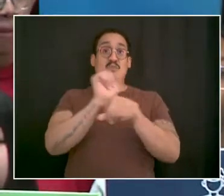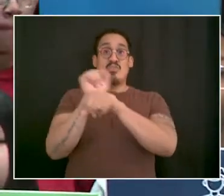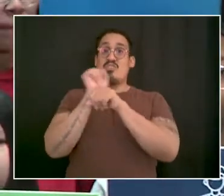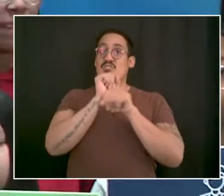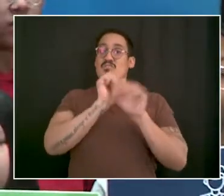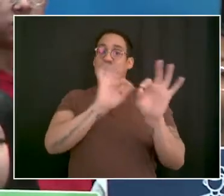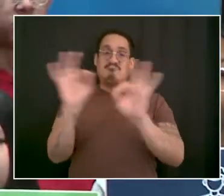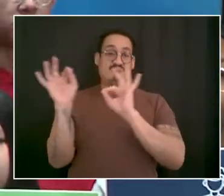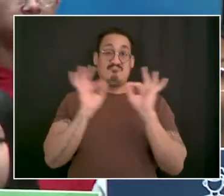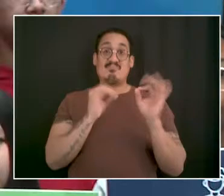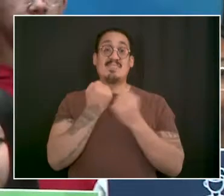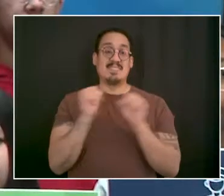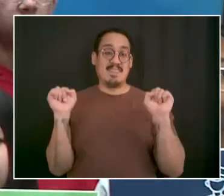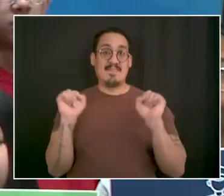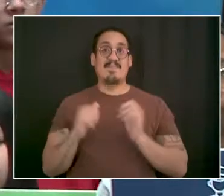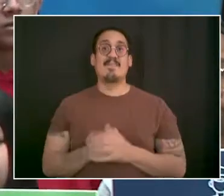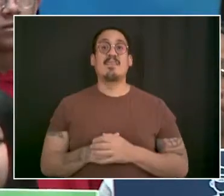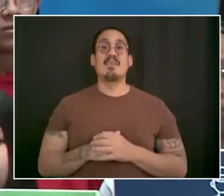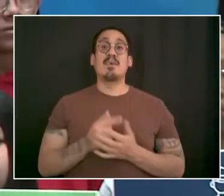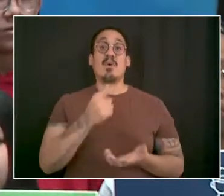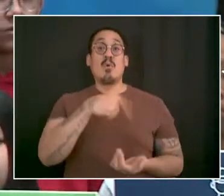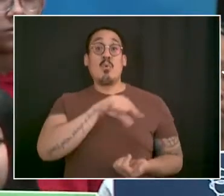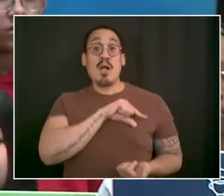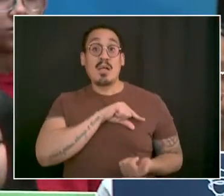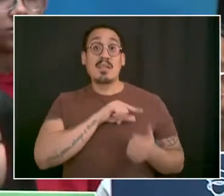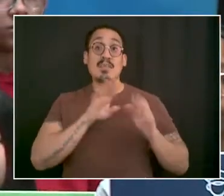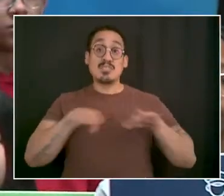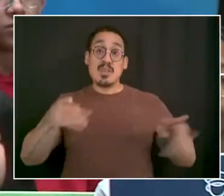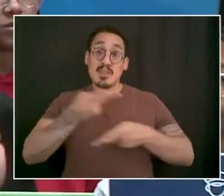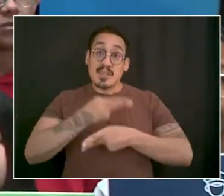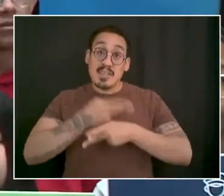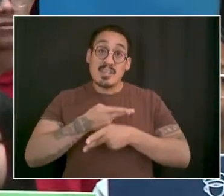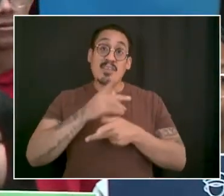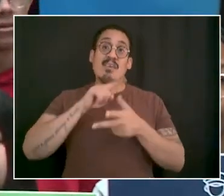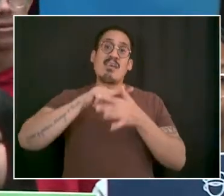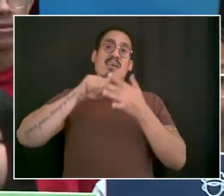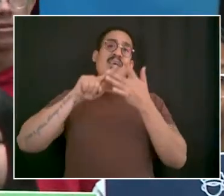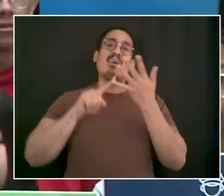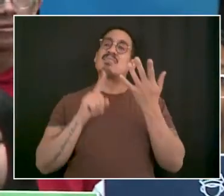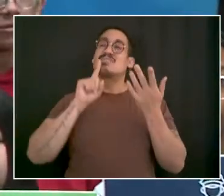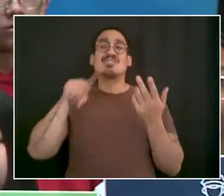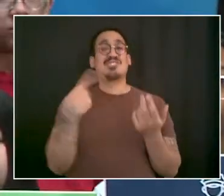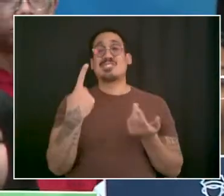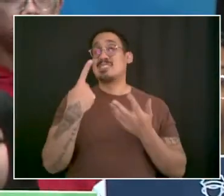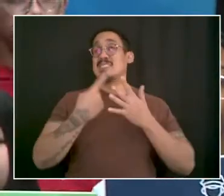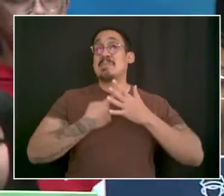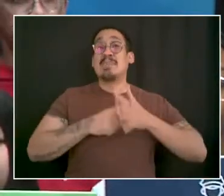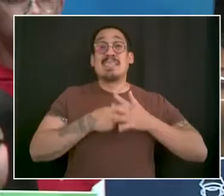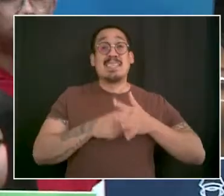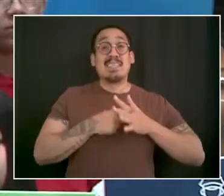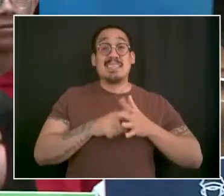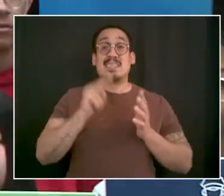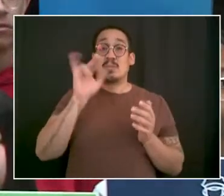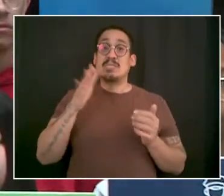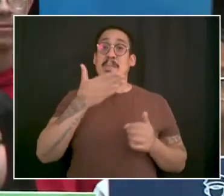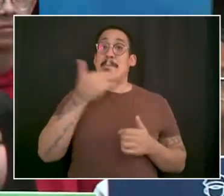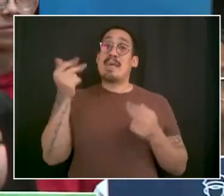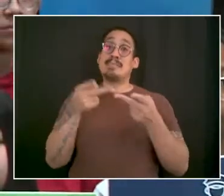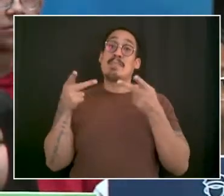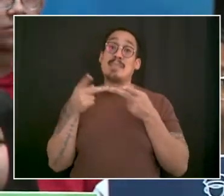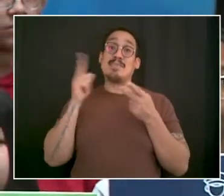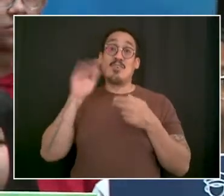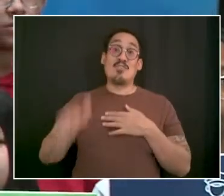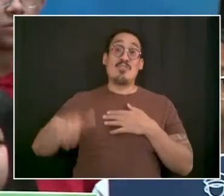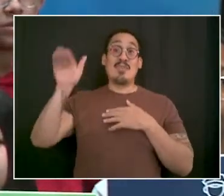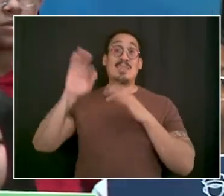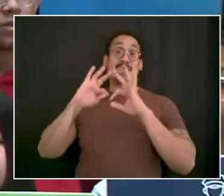care, and a safe city are only the beginning. To make New York City the best place to raise a family, we must also tackle our generational